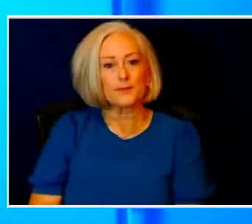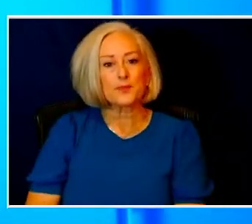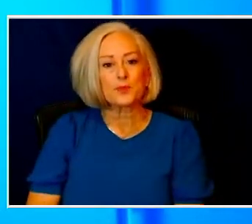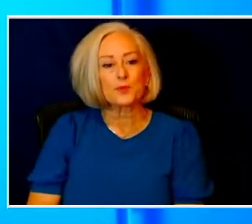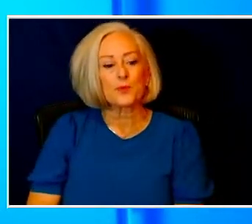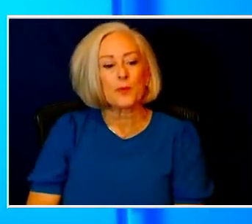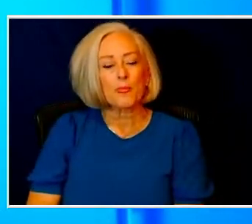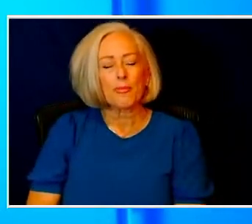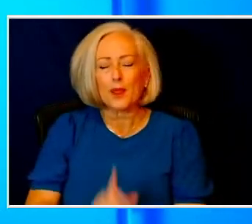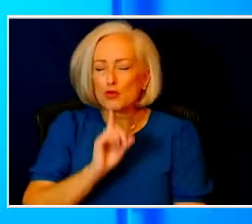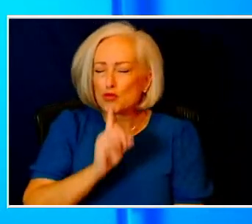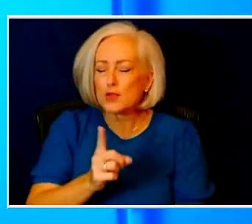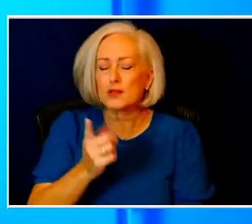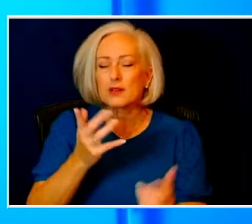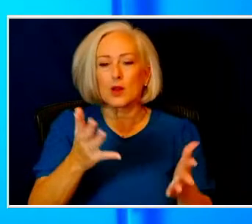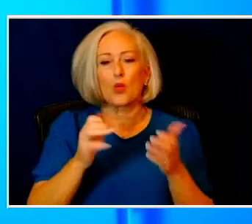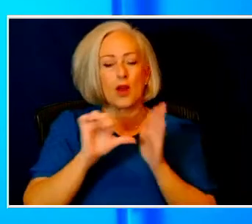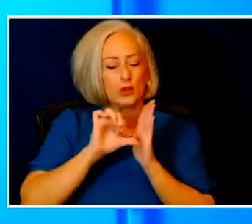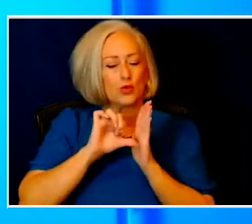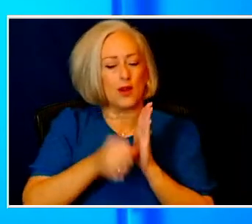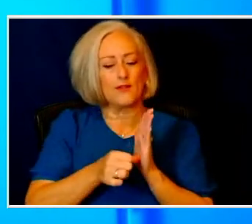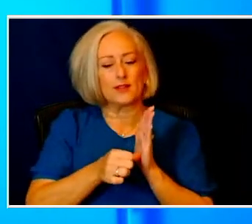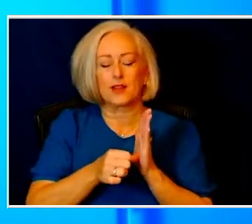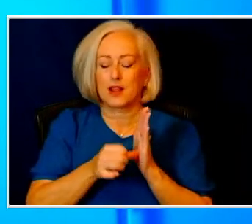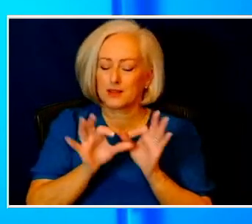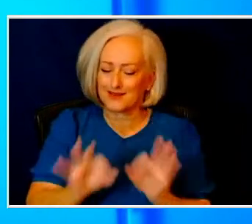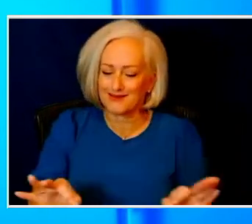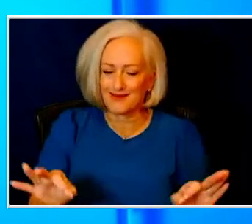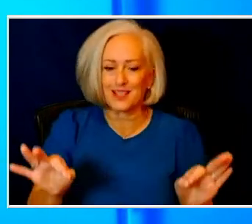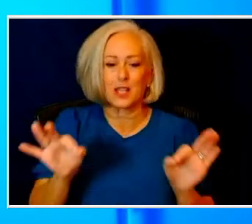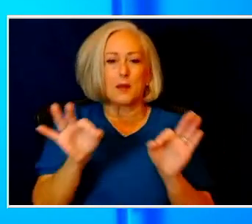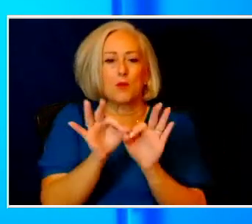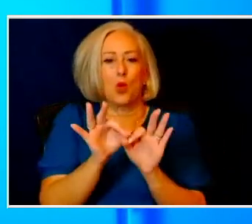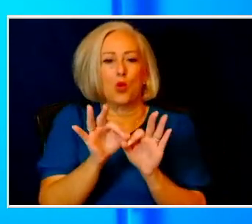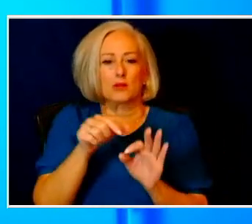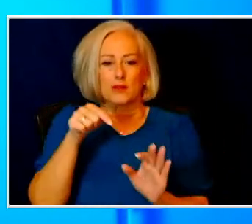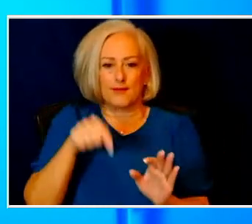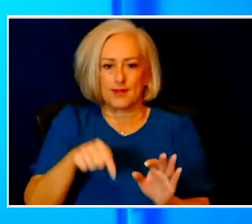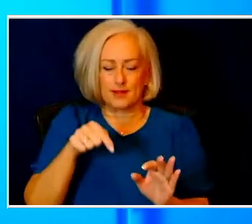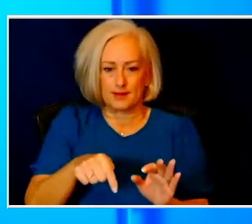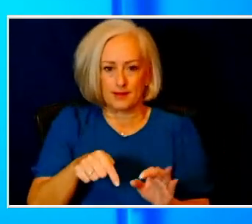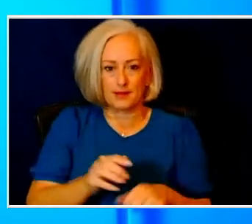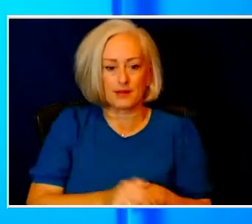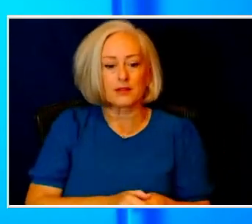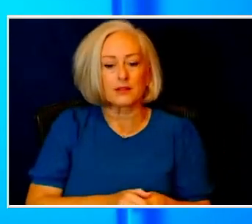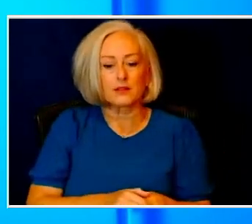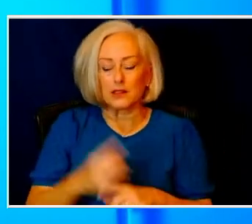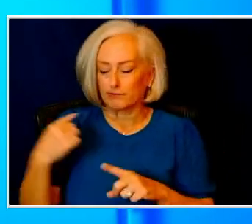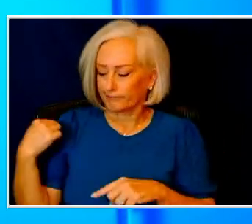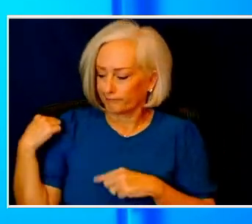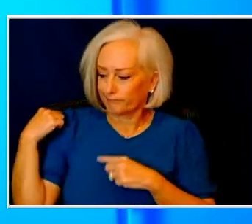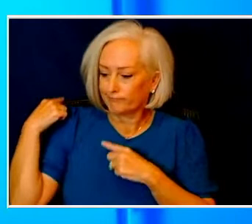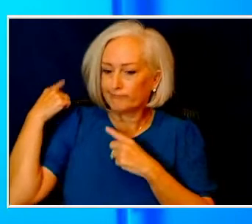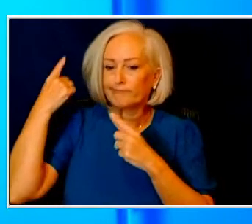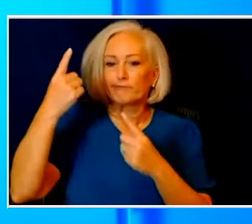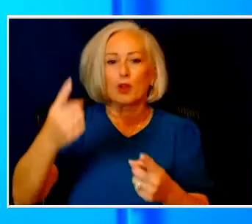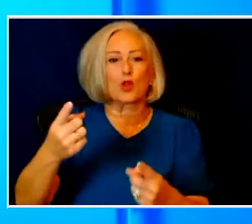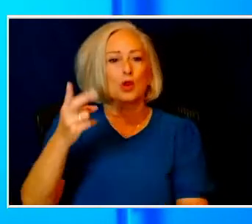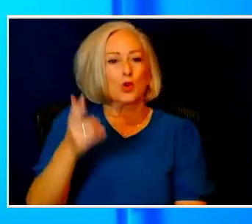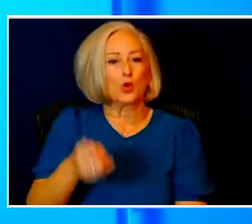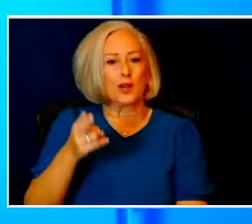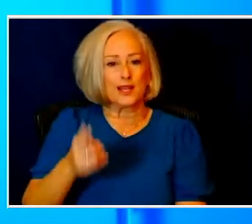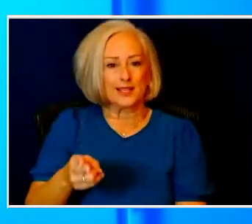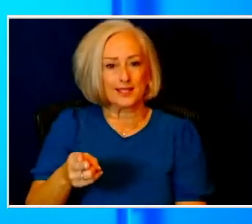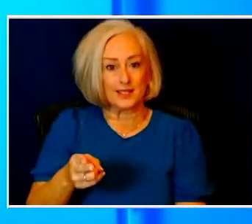is. I think one of the observations that have been made throughout human history is that creativity